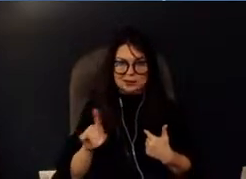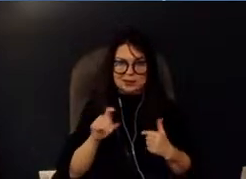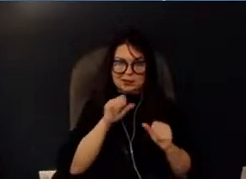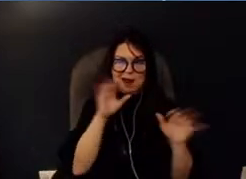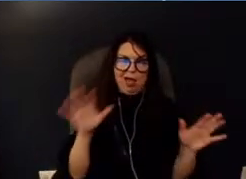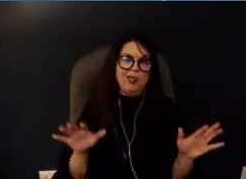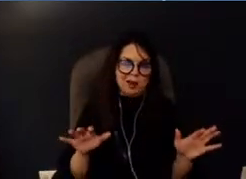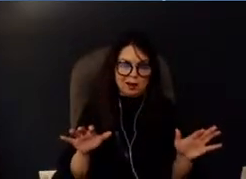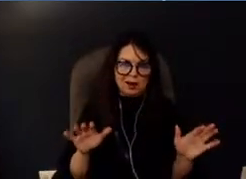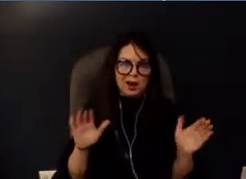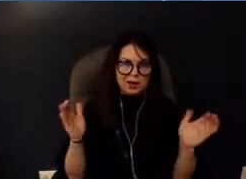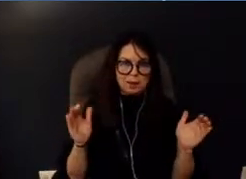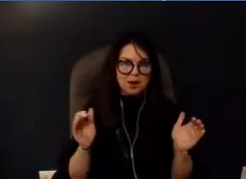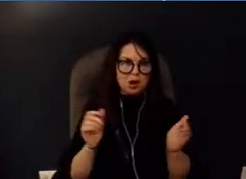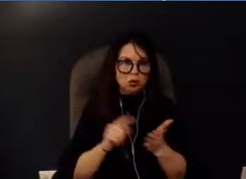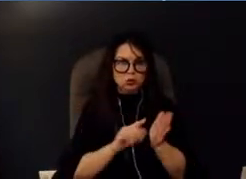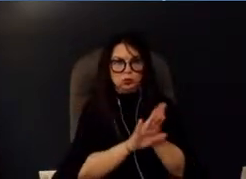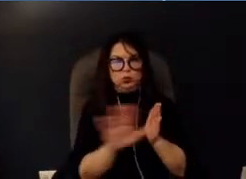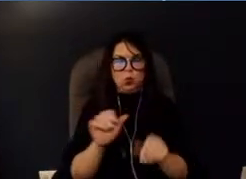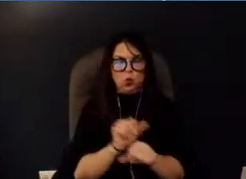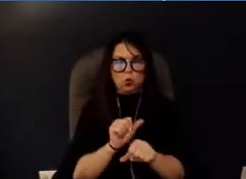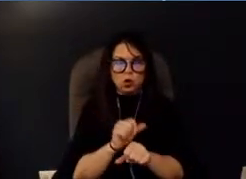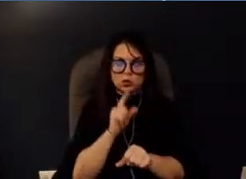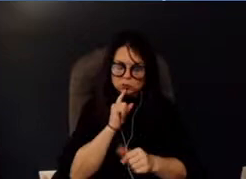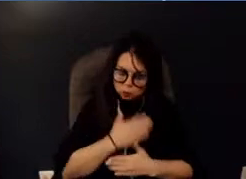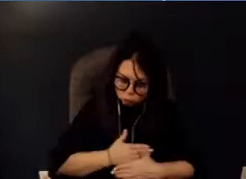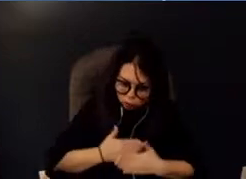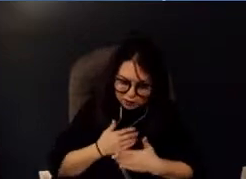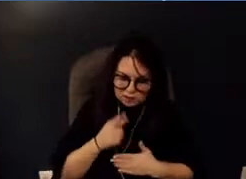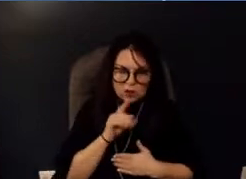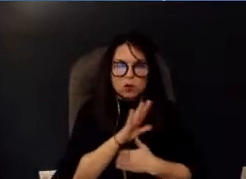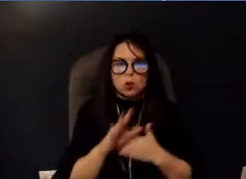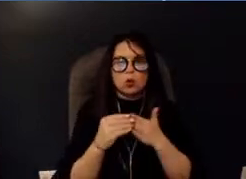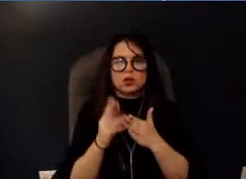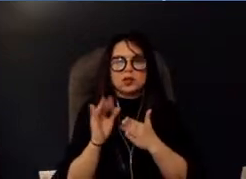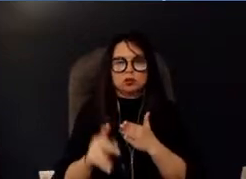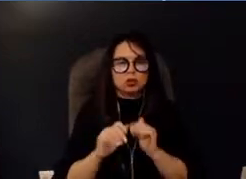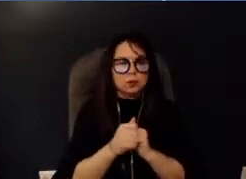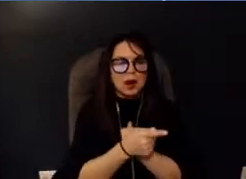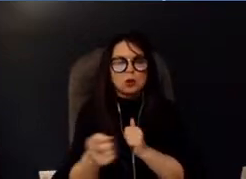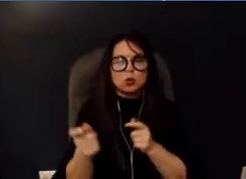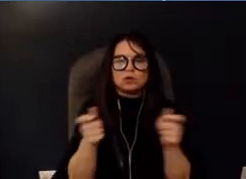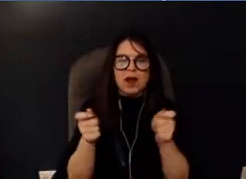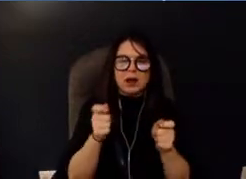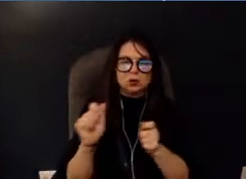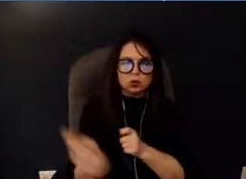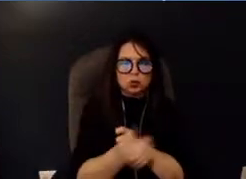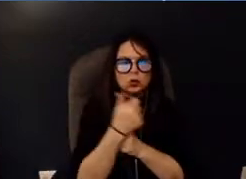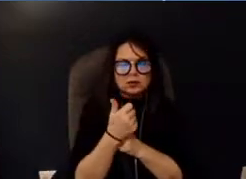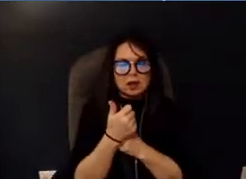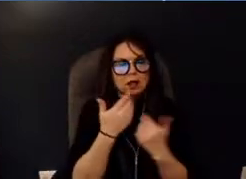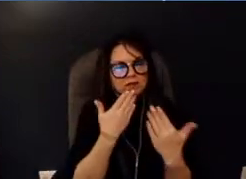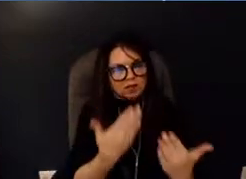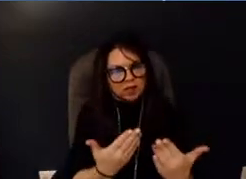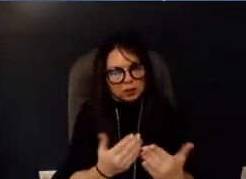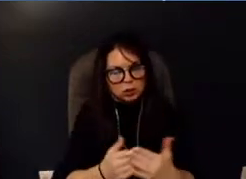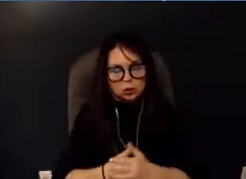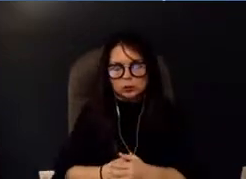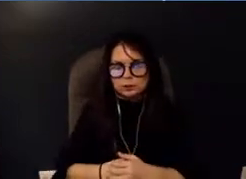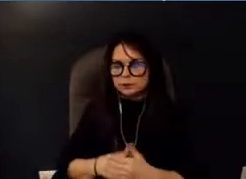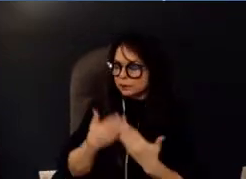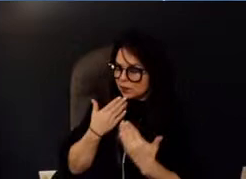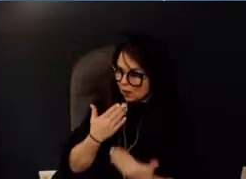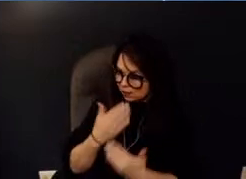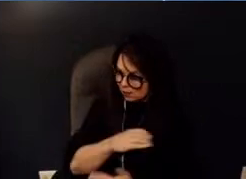grateful for your leadership and the way you've all handled yourselves during this time. Thank you. Thank you, Councilmember. Councilmember